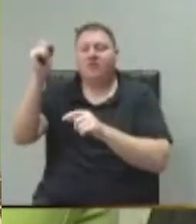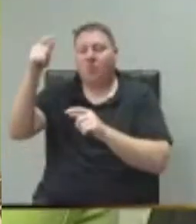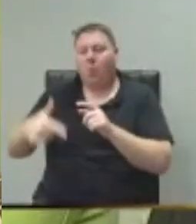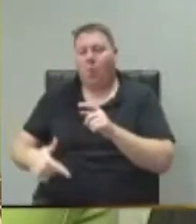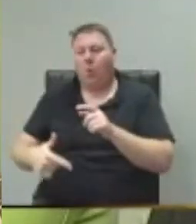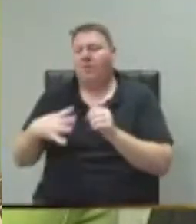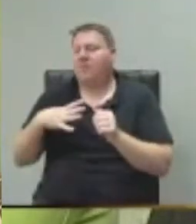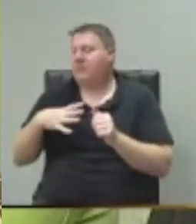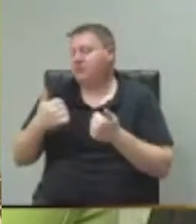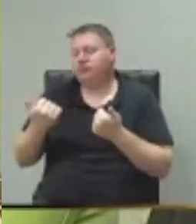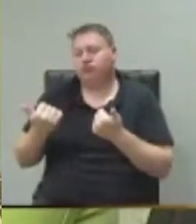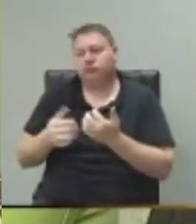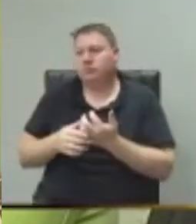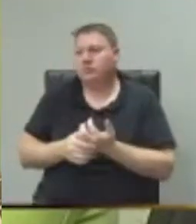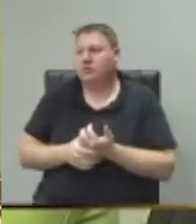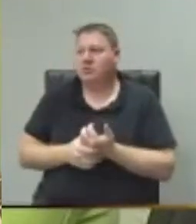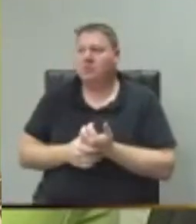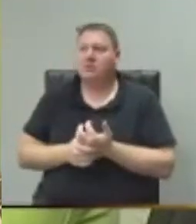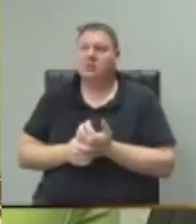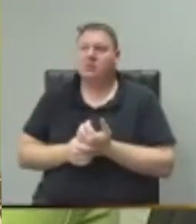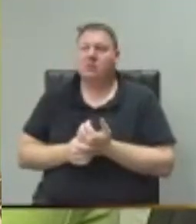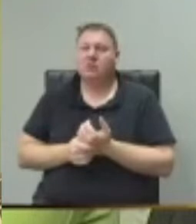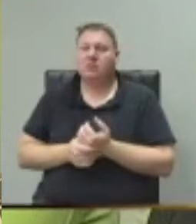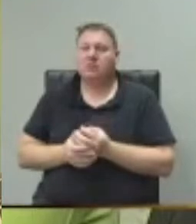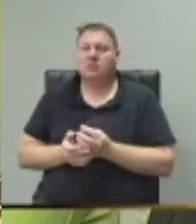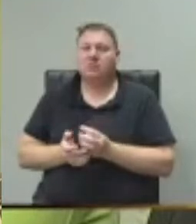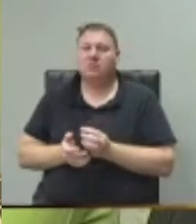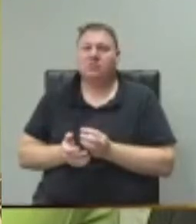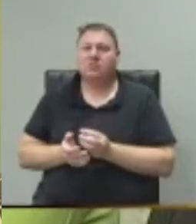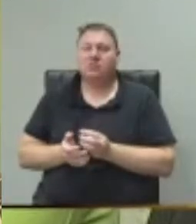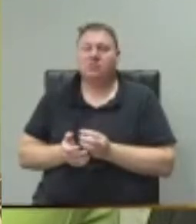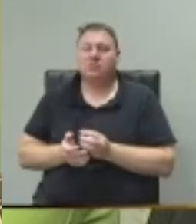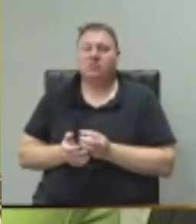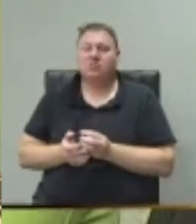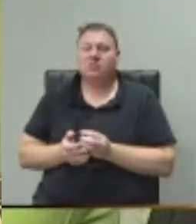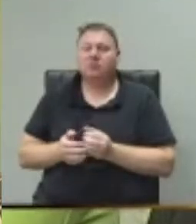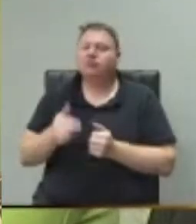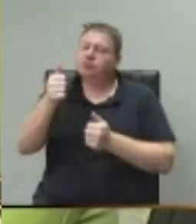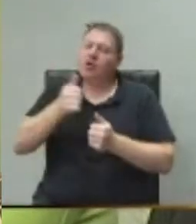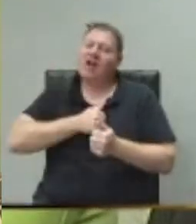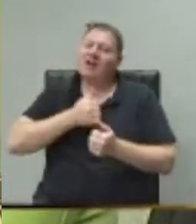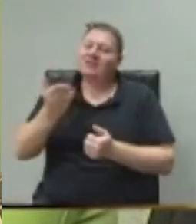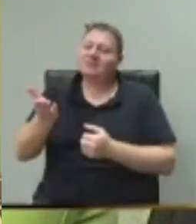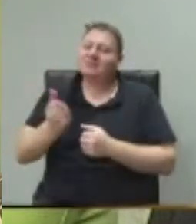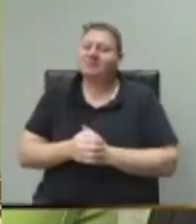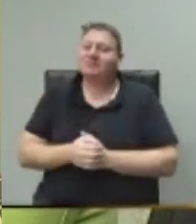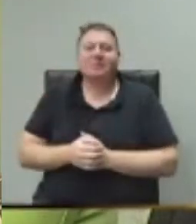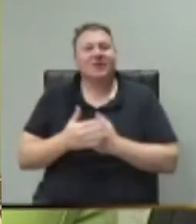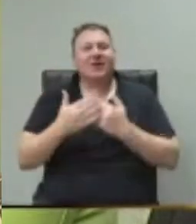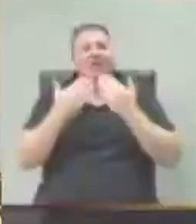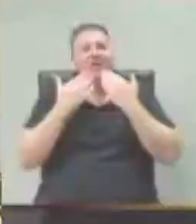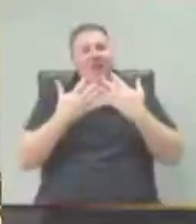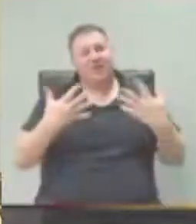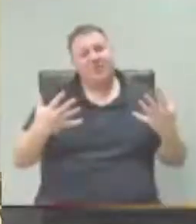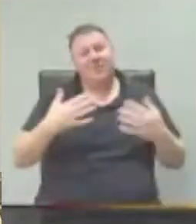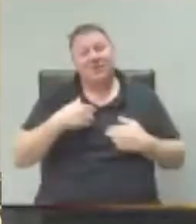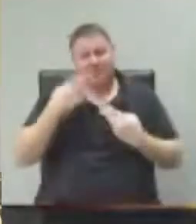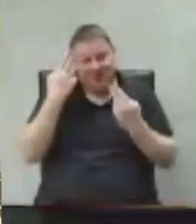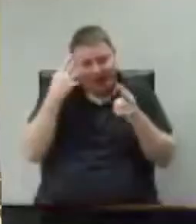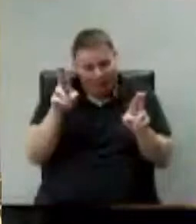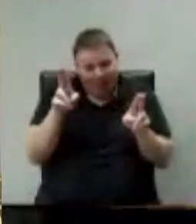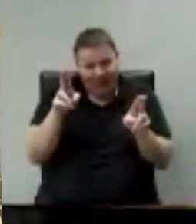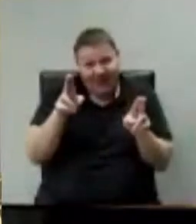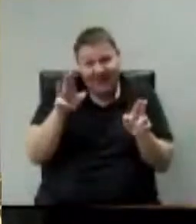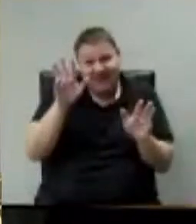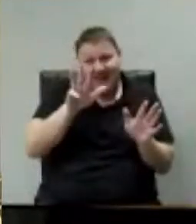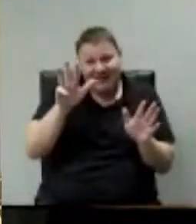all positive. So we wish you good luck. Thank you. I'm very humbled by